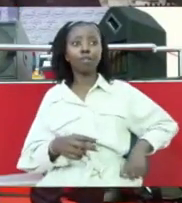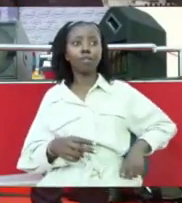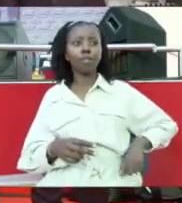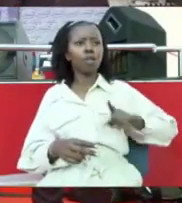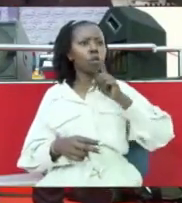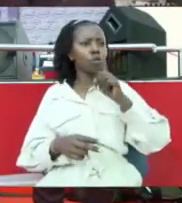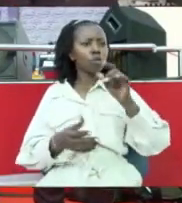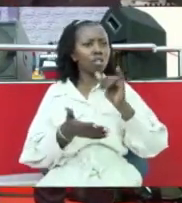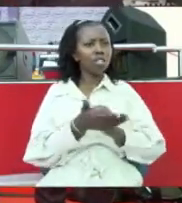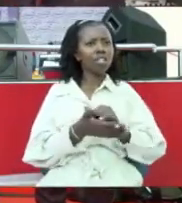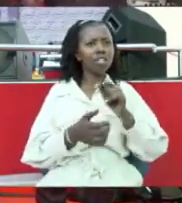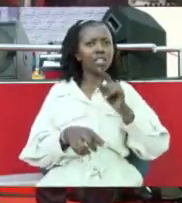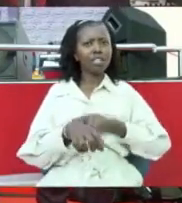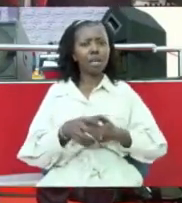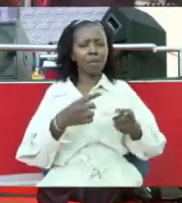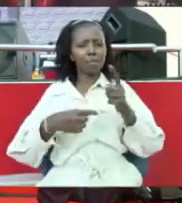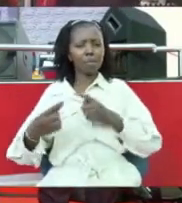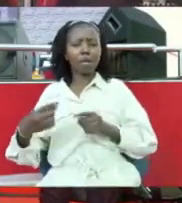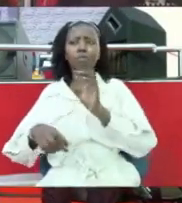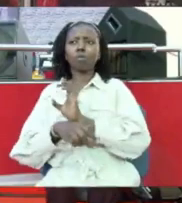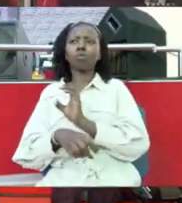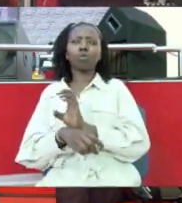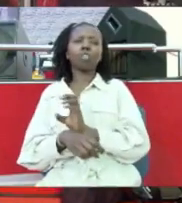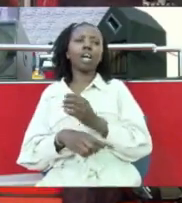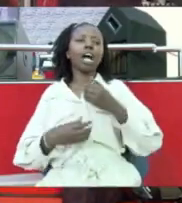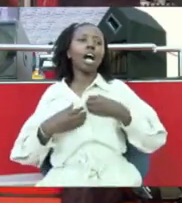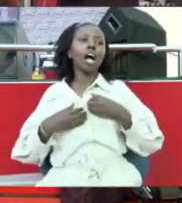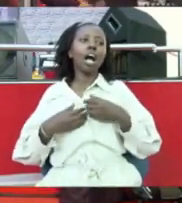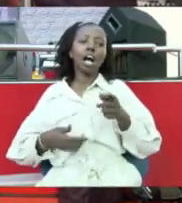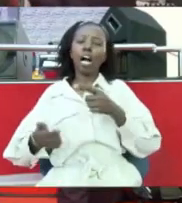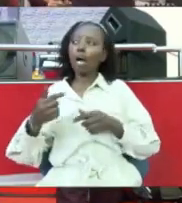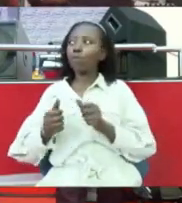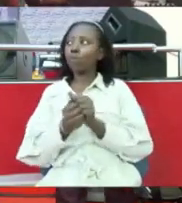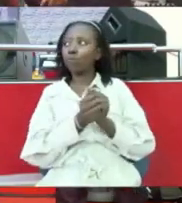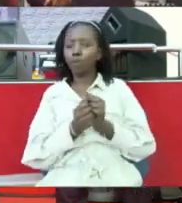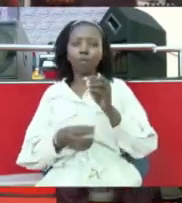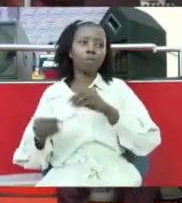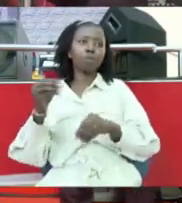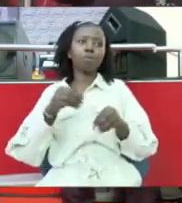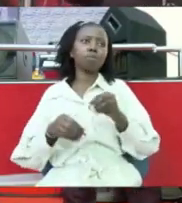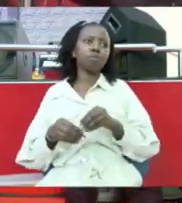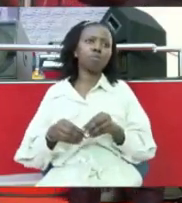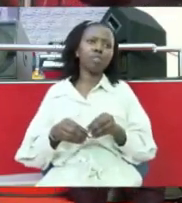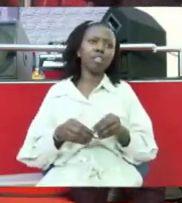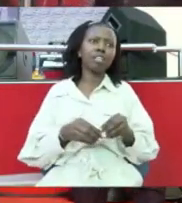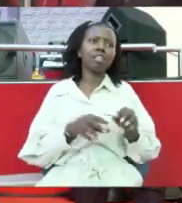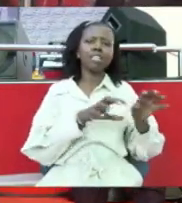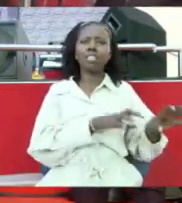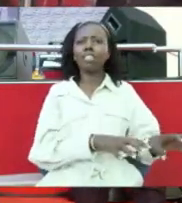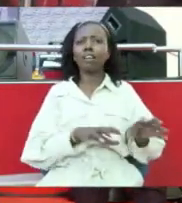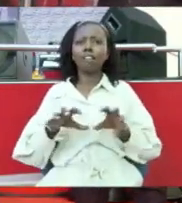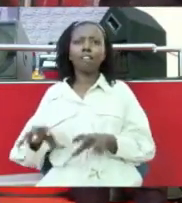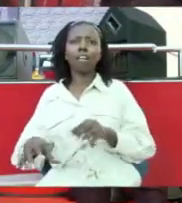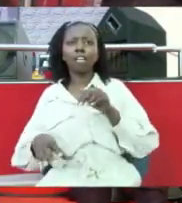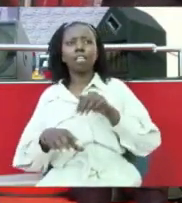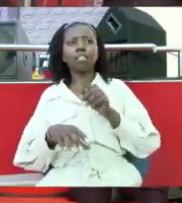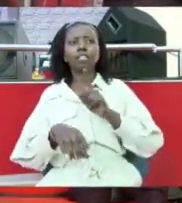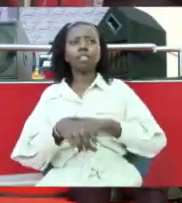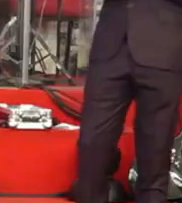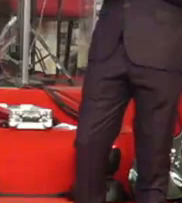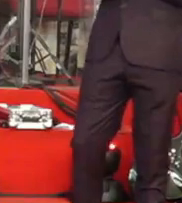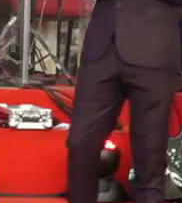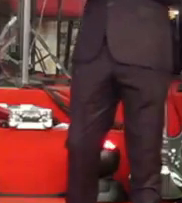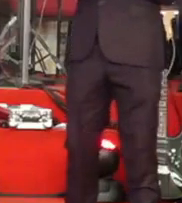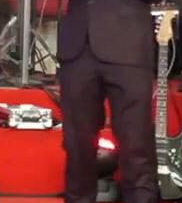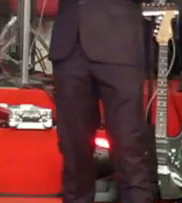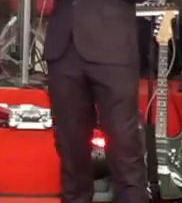when we come to church, we carry something. We don't struggle when we are already in church. There